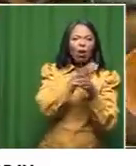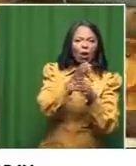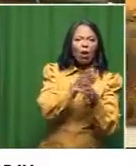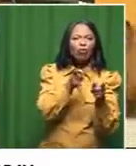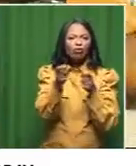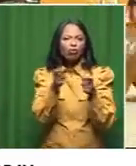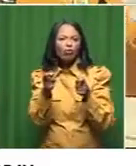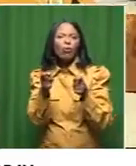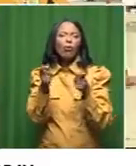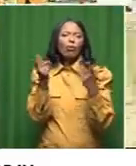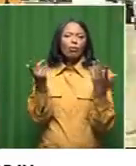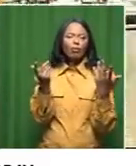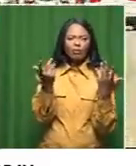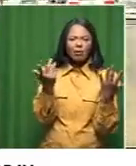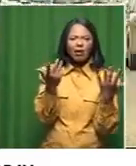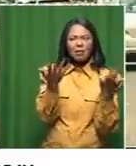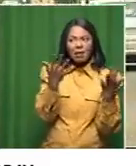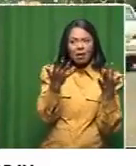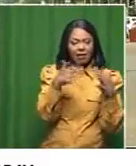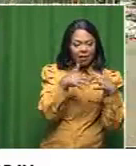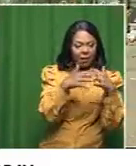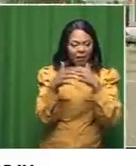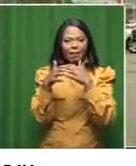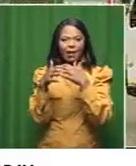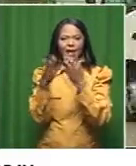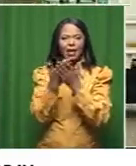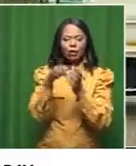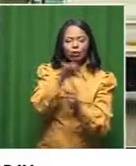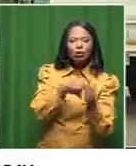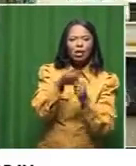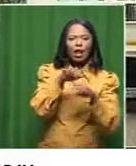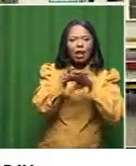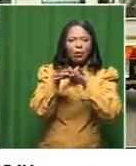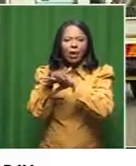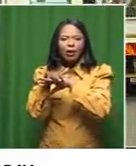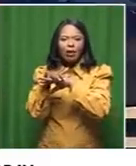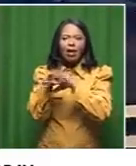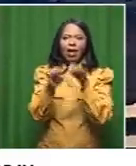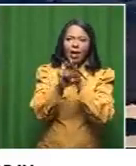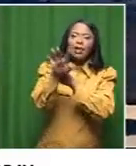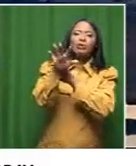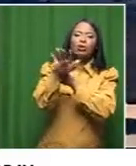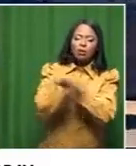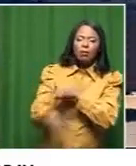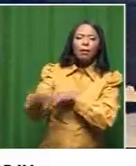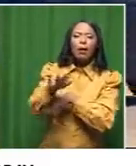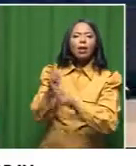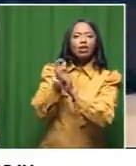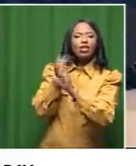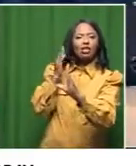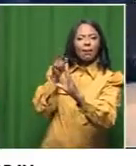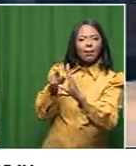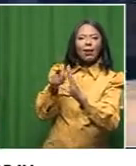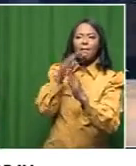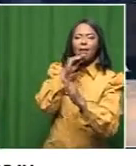can bring social networks, conversations, exposure to the township and create an environment that's